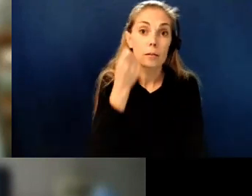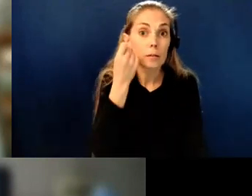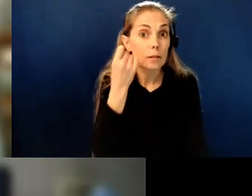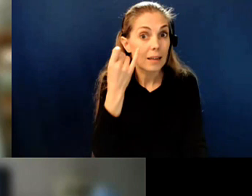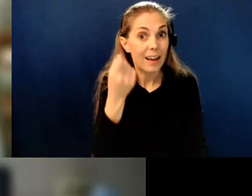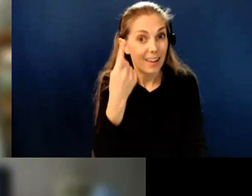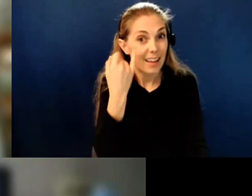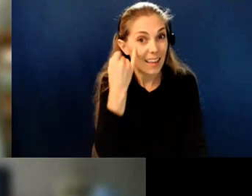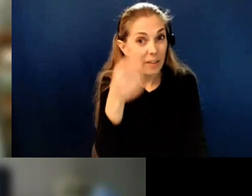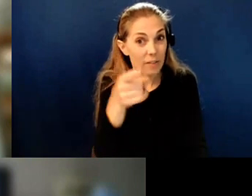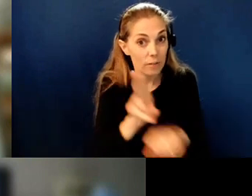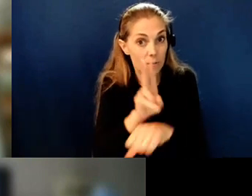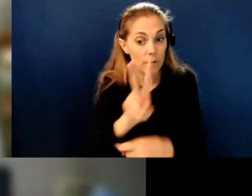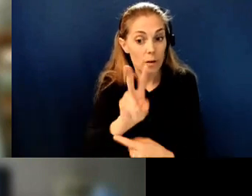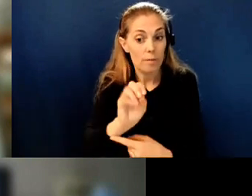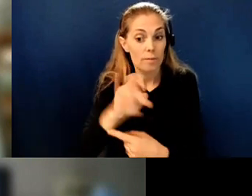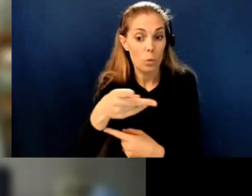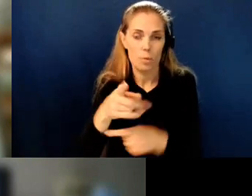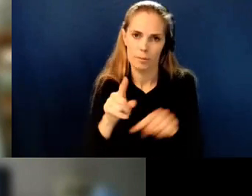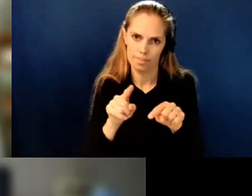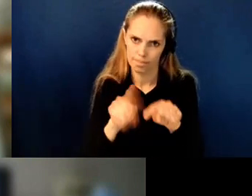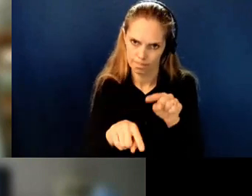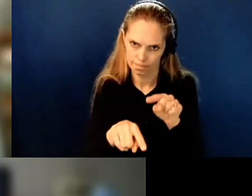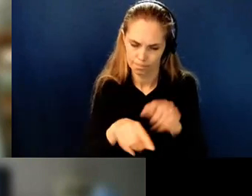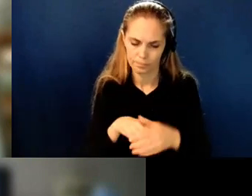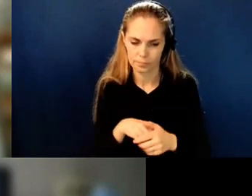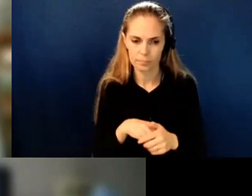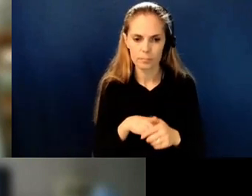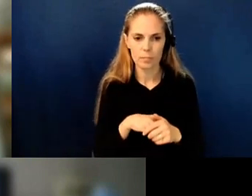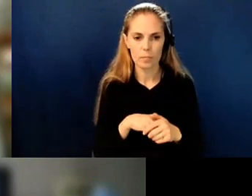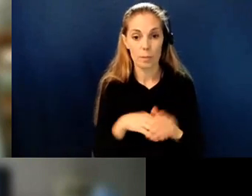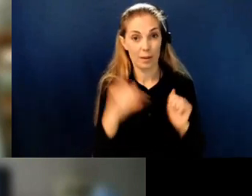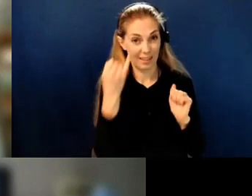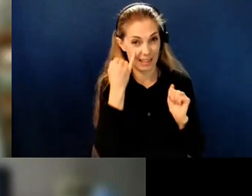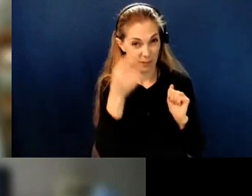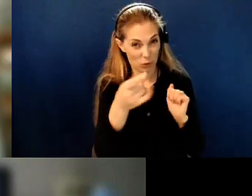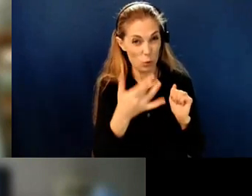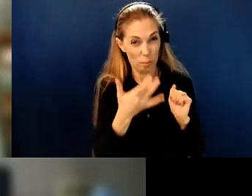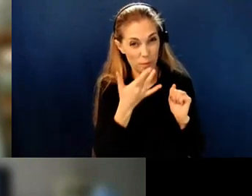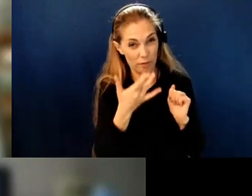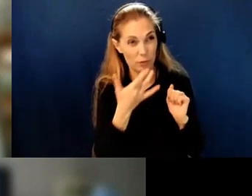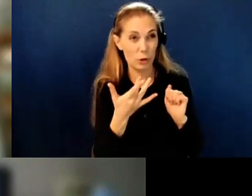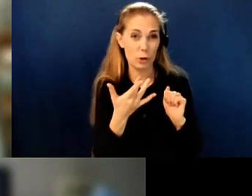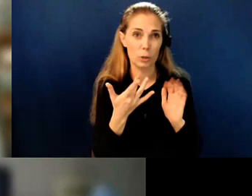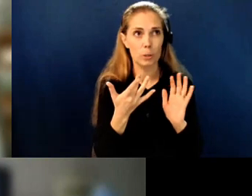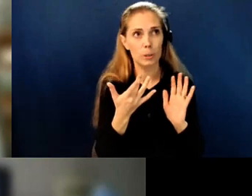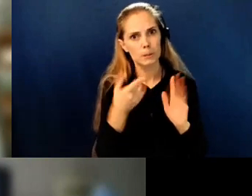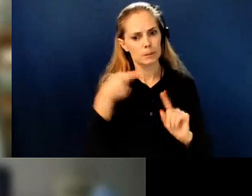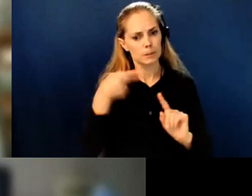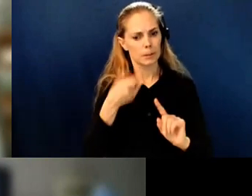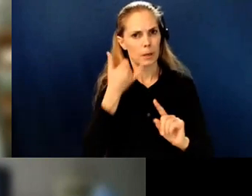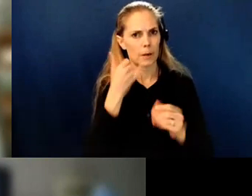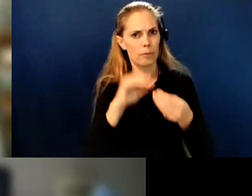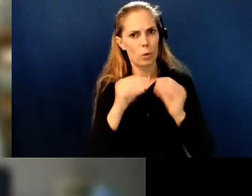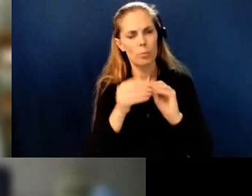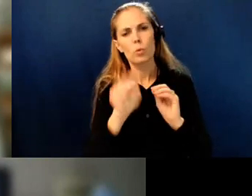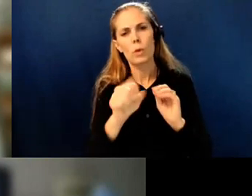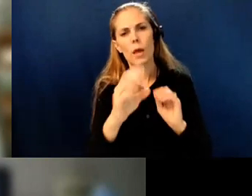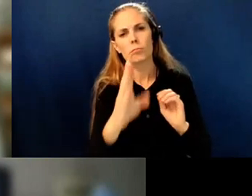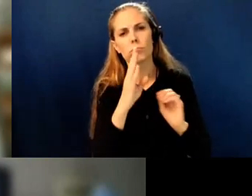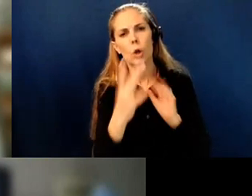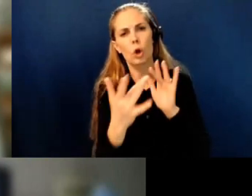discuss that. But it's not as important, actually, as you think, believe it or not. Okay. All right. Thank you so much. You're